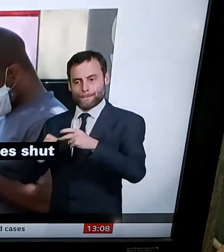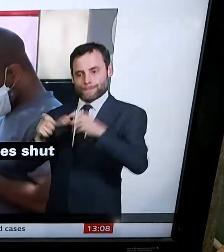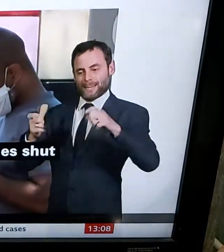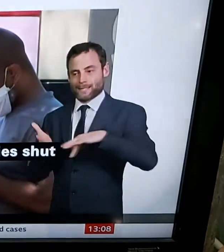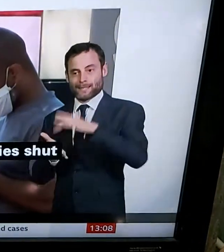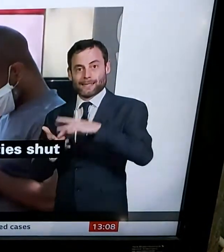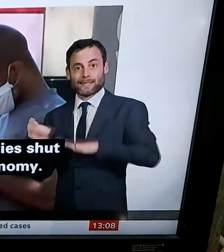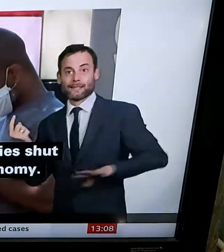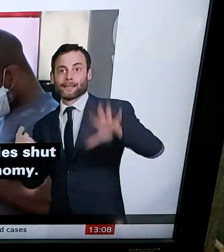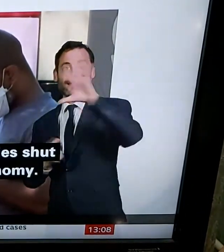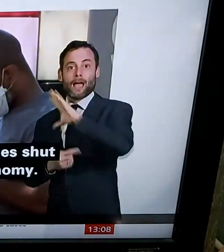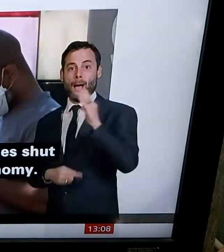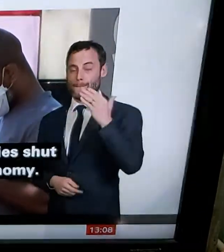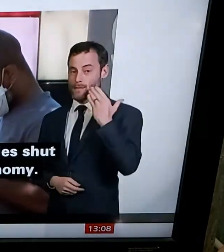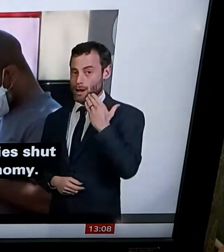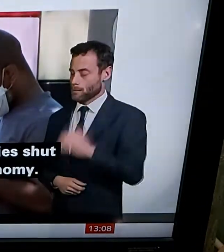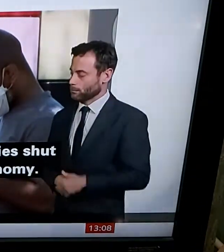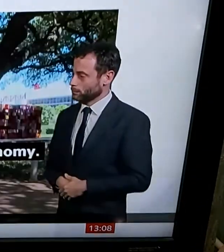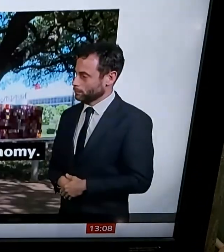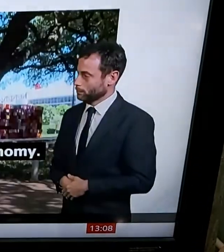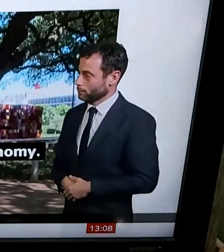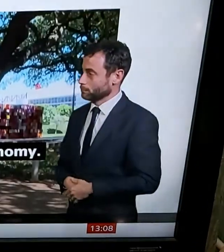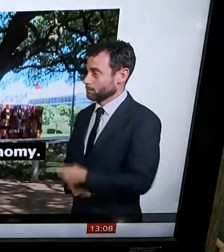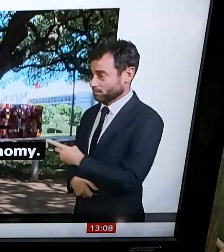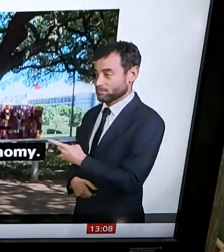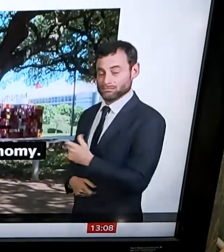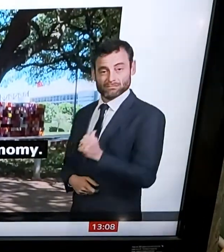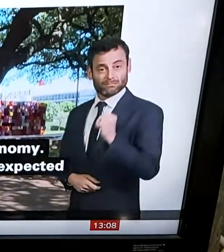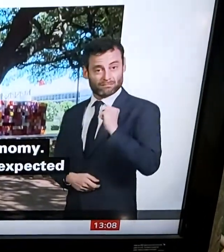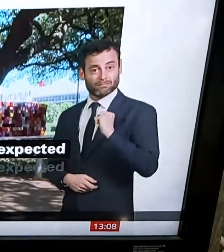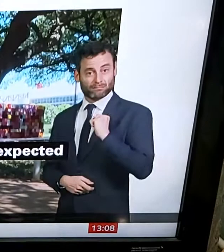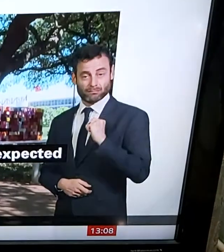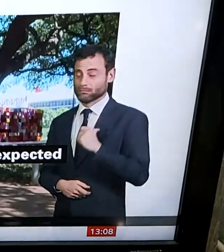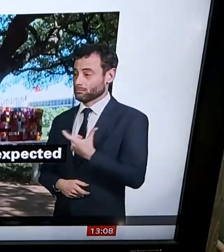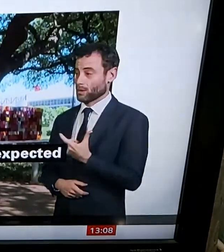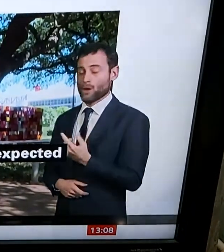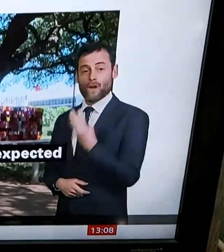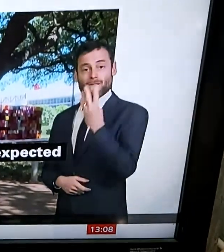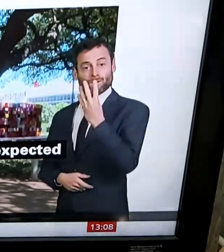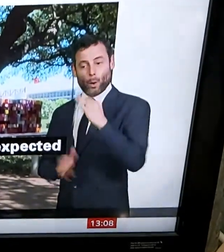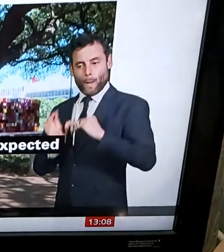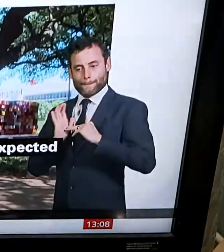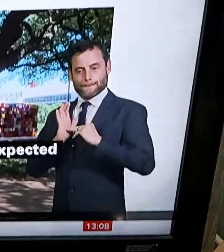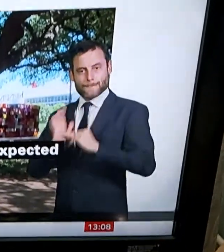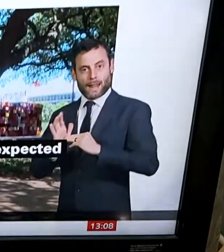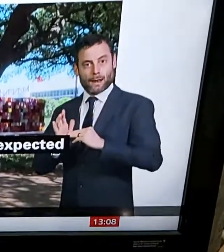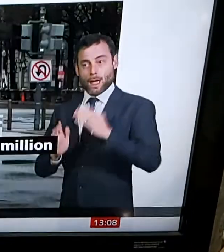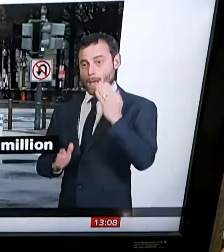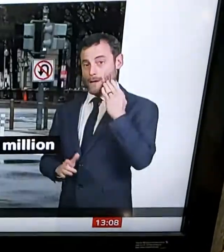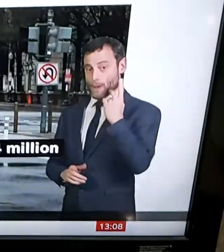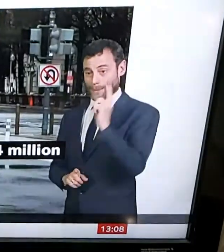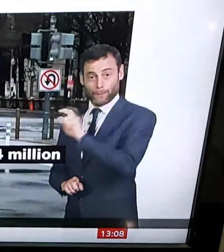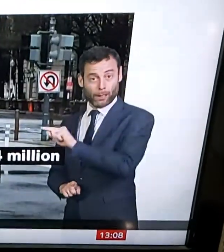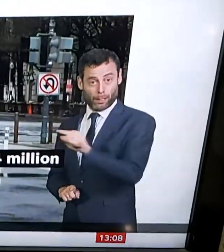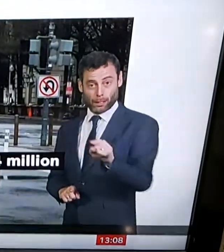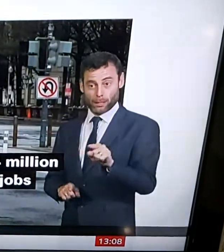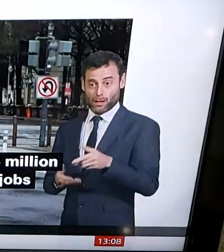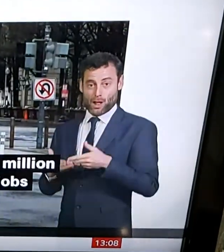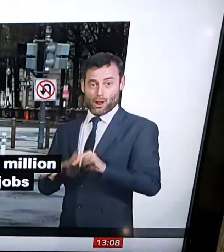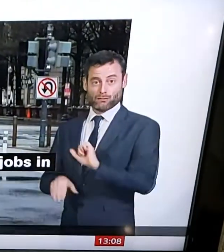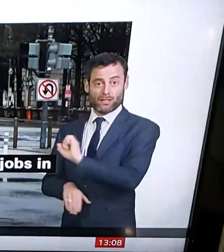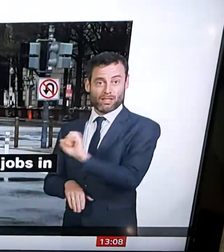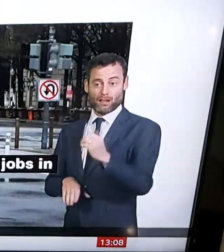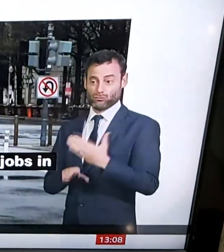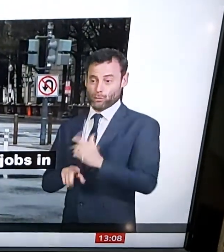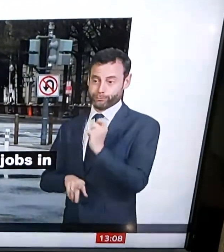due out today are expected to show that as many as 4 million Americans have lost their jobs in the past week. After days of